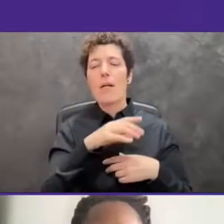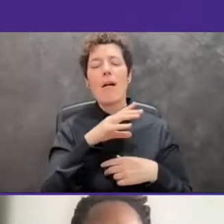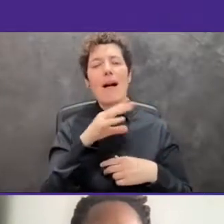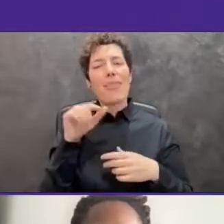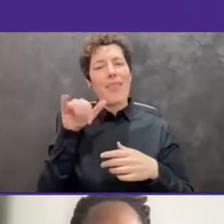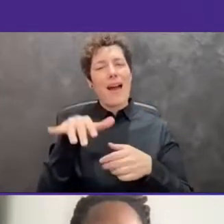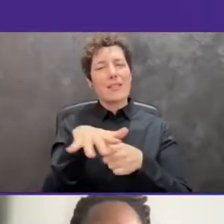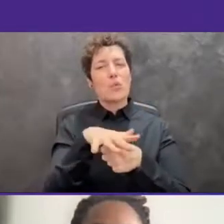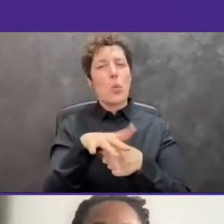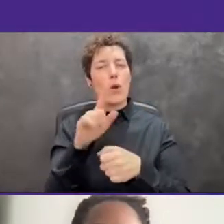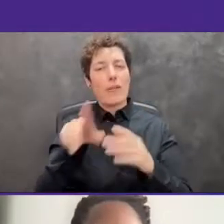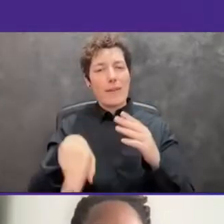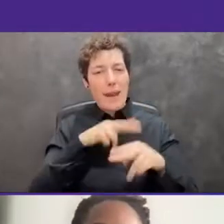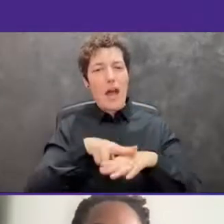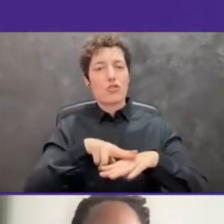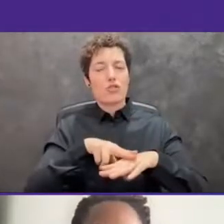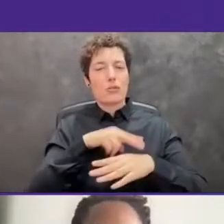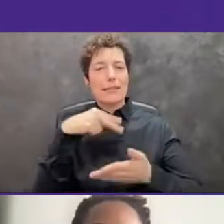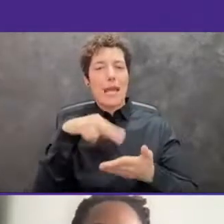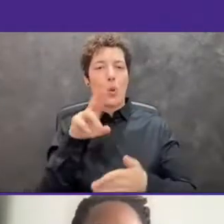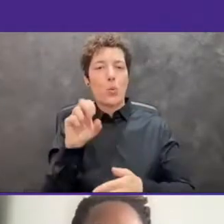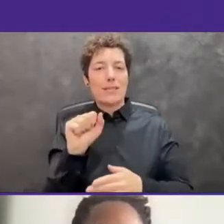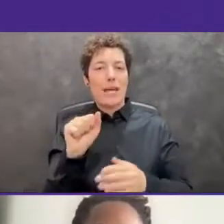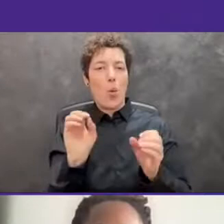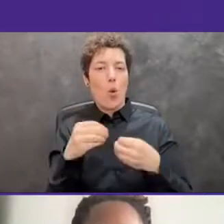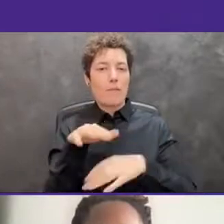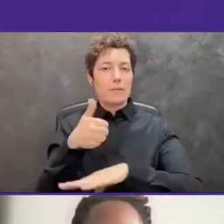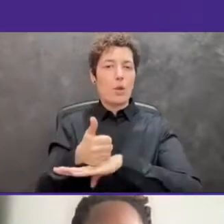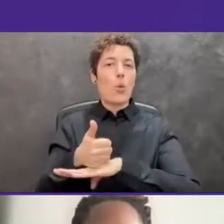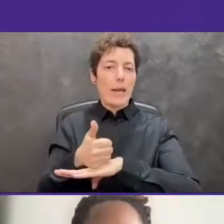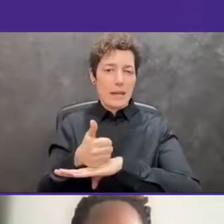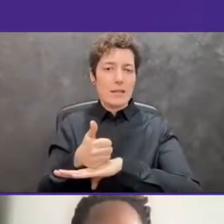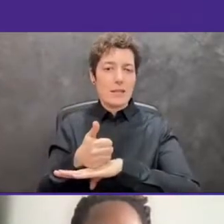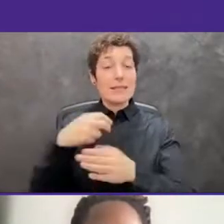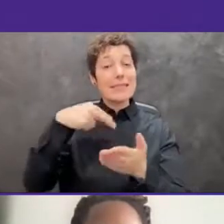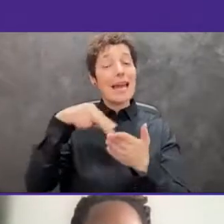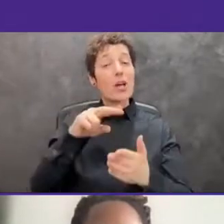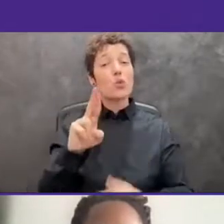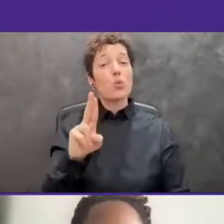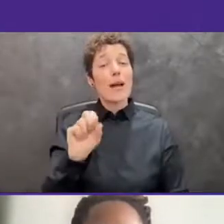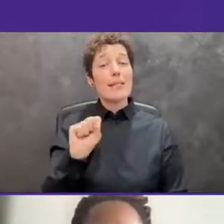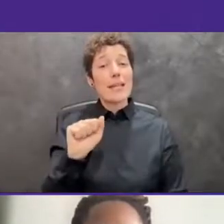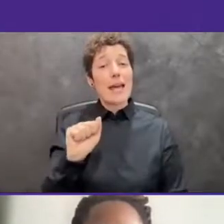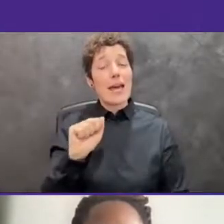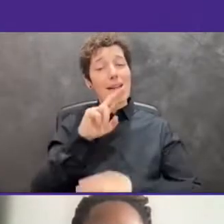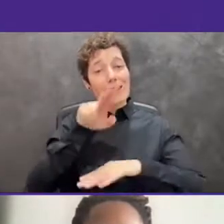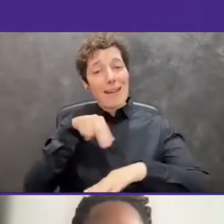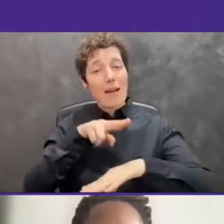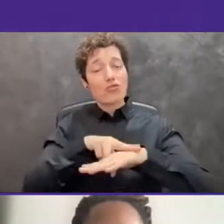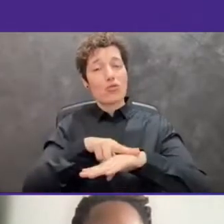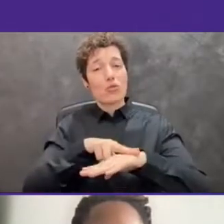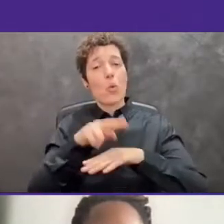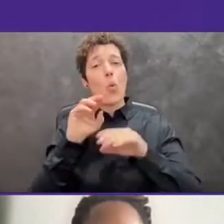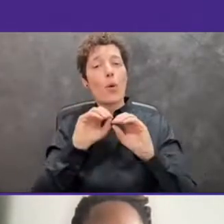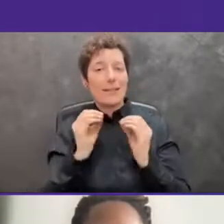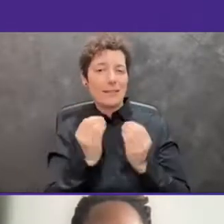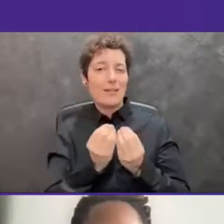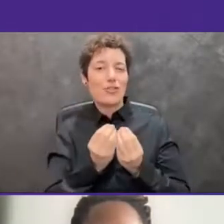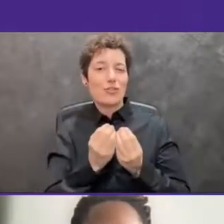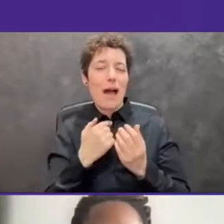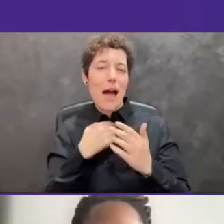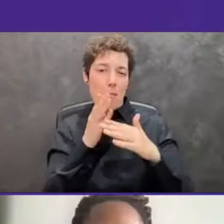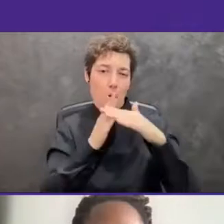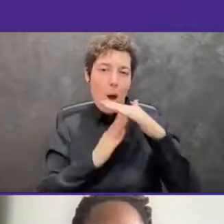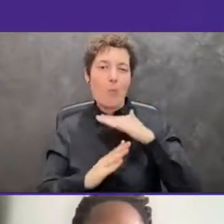is located. And given that Dance USA is a national organization, I am humbled to be a guest living